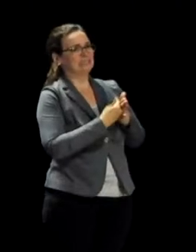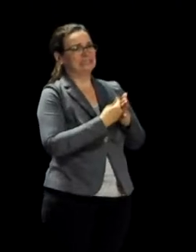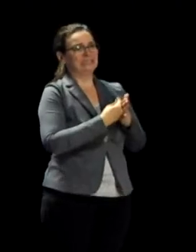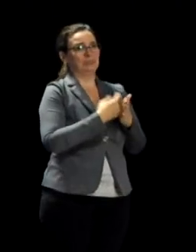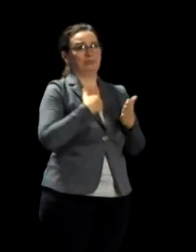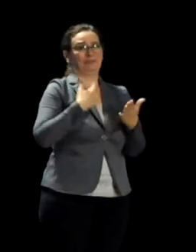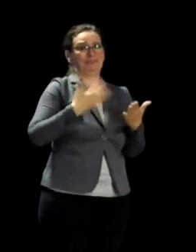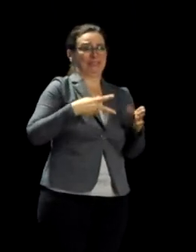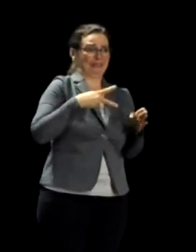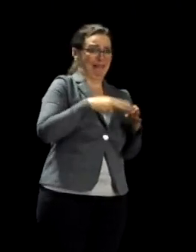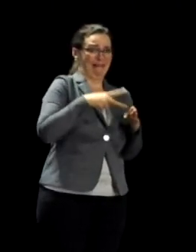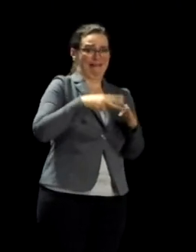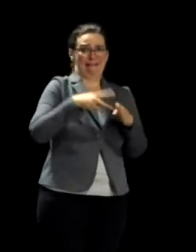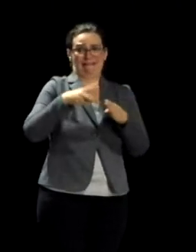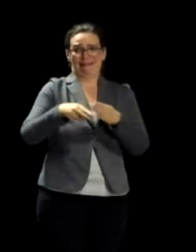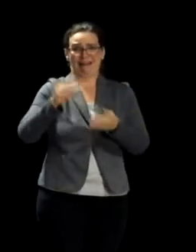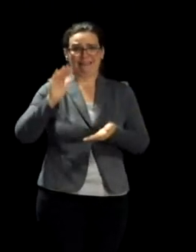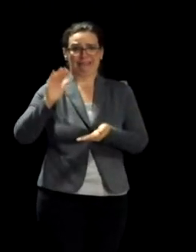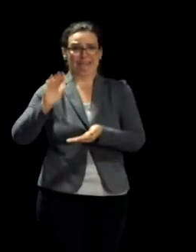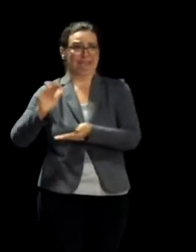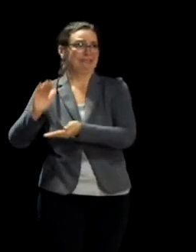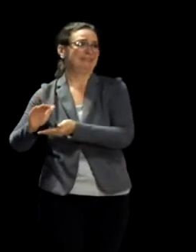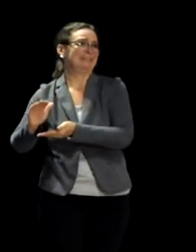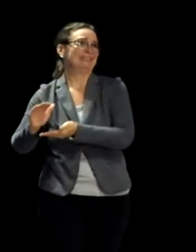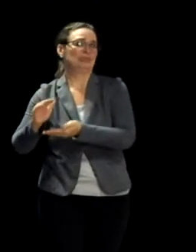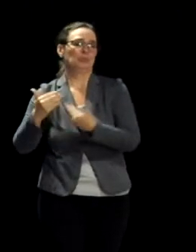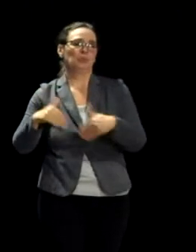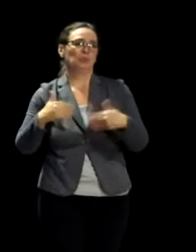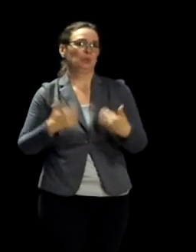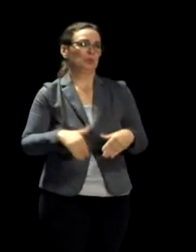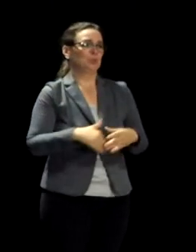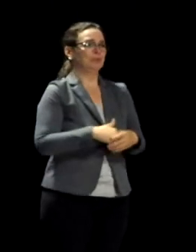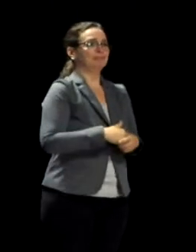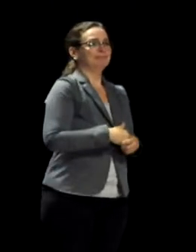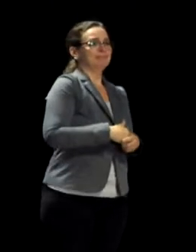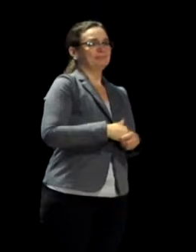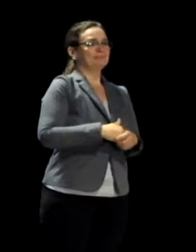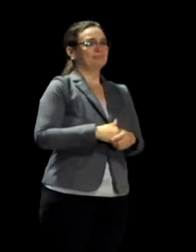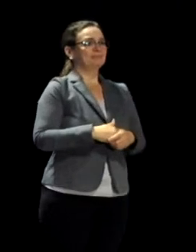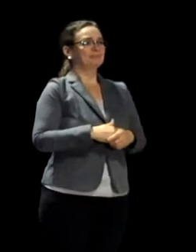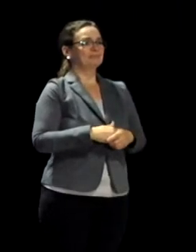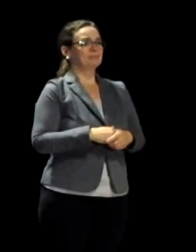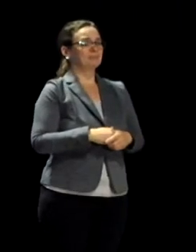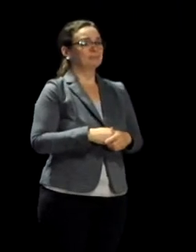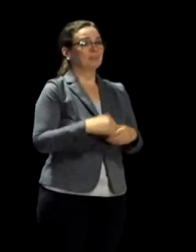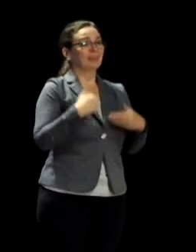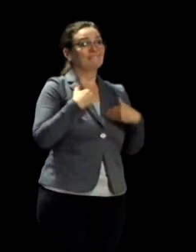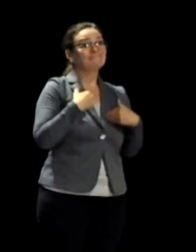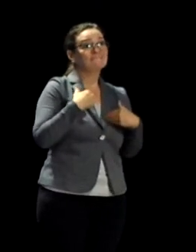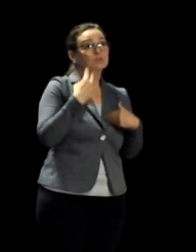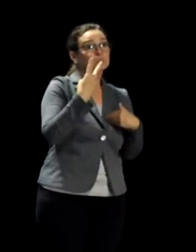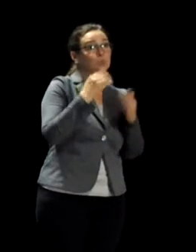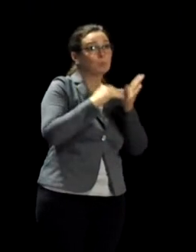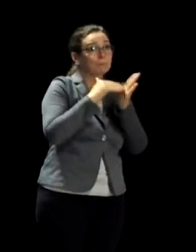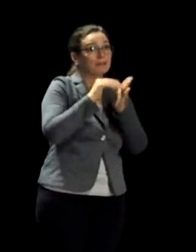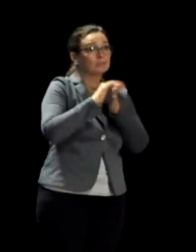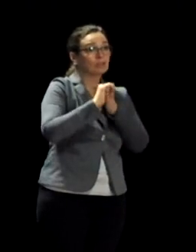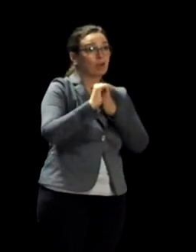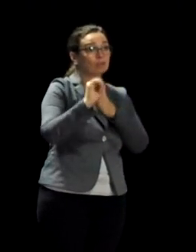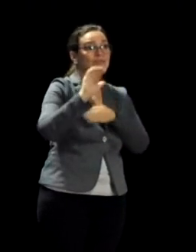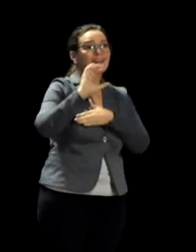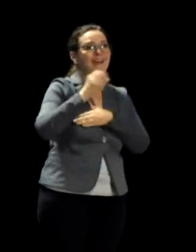that was easy to cut. We had $2 million of cash for infrastructure. We cut that months ago.